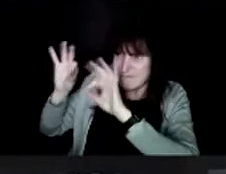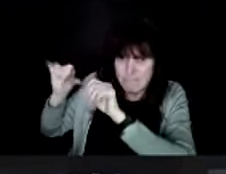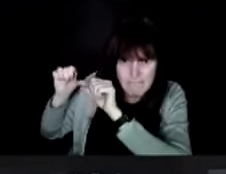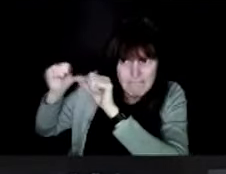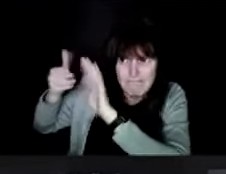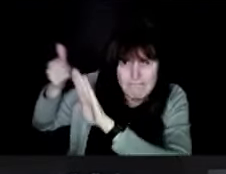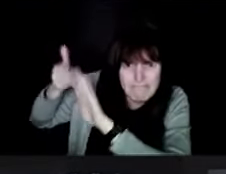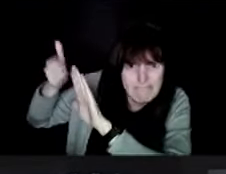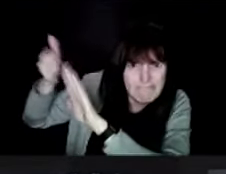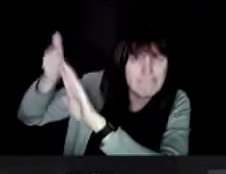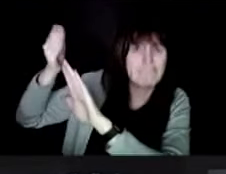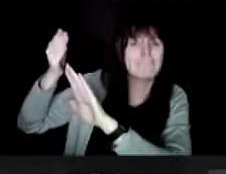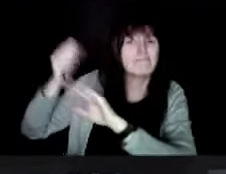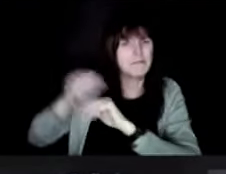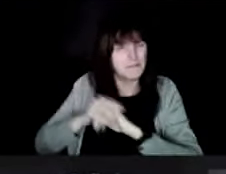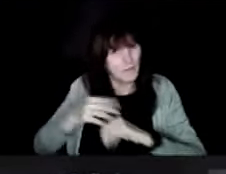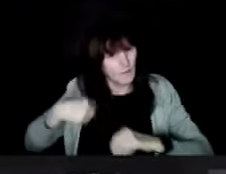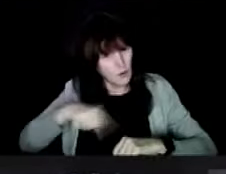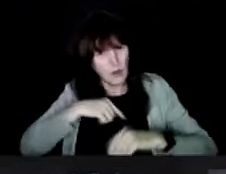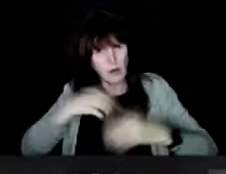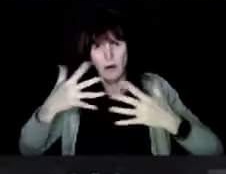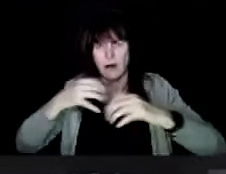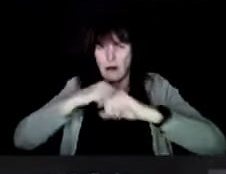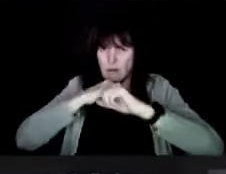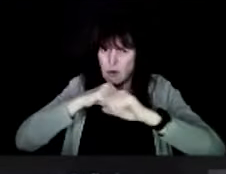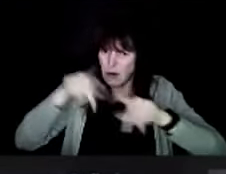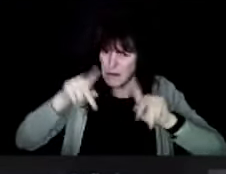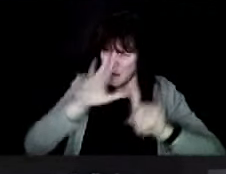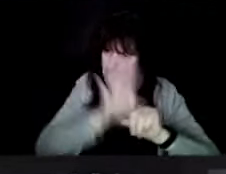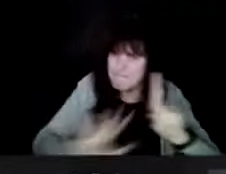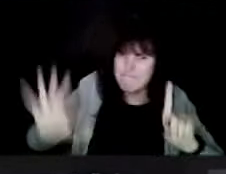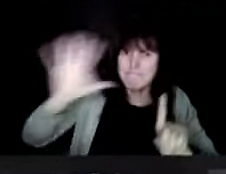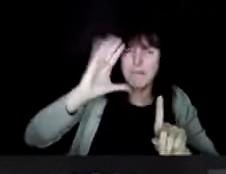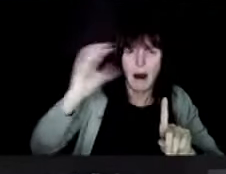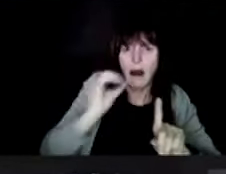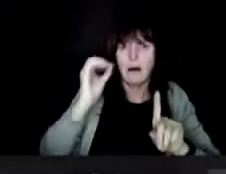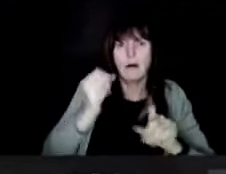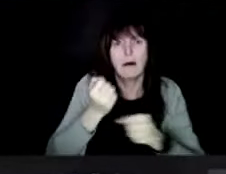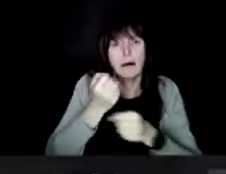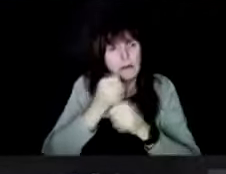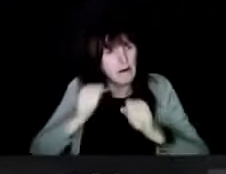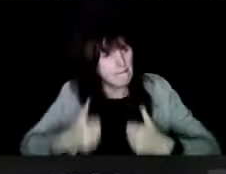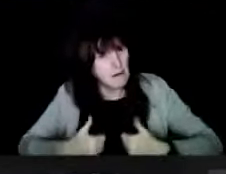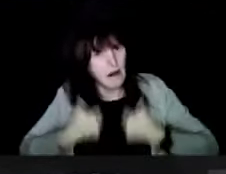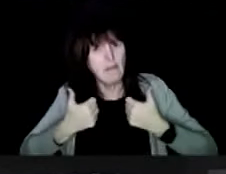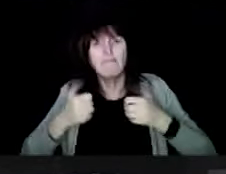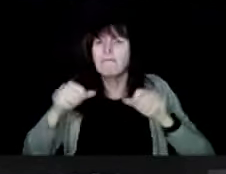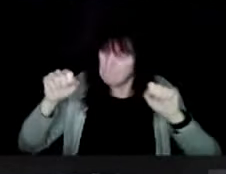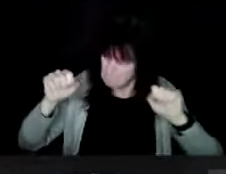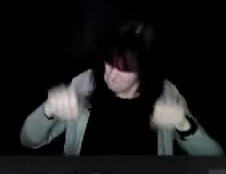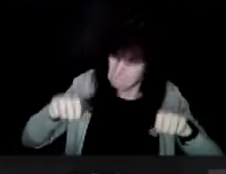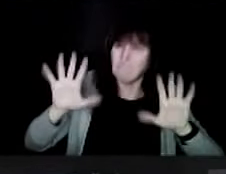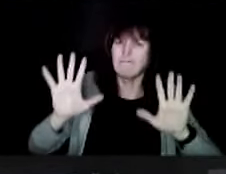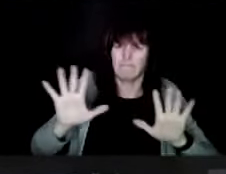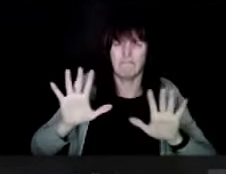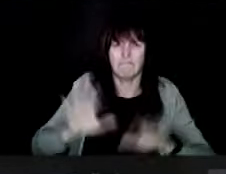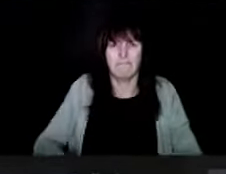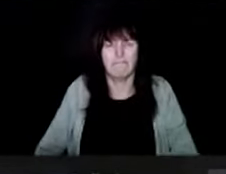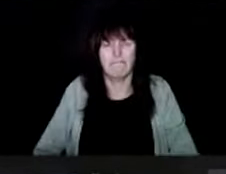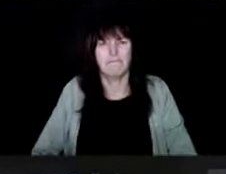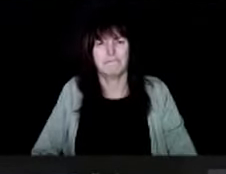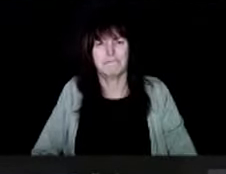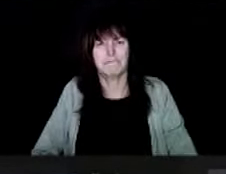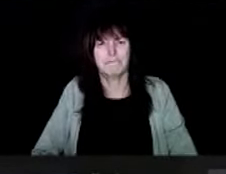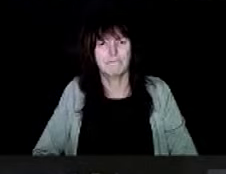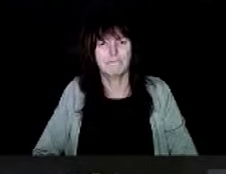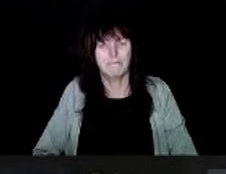protect Ontarians and help save lives. Mais en continuant nos efforts de vaccination, nous pouvons faire en sorte que